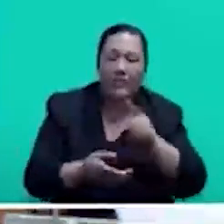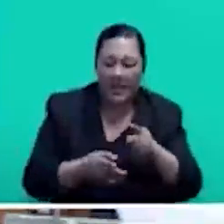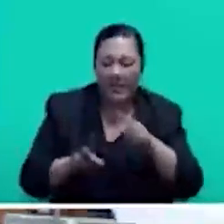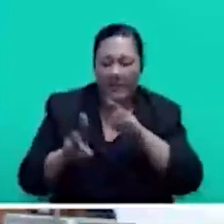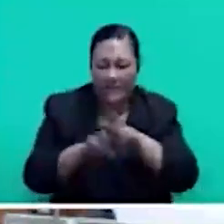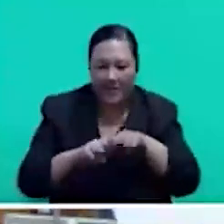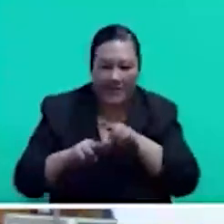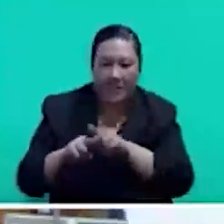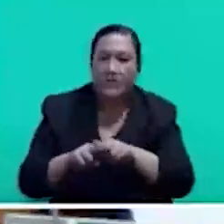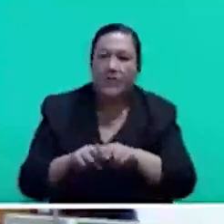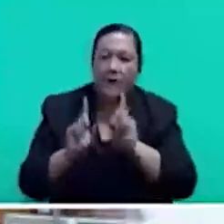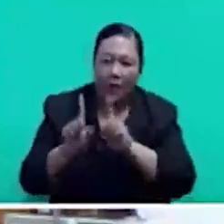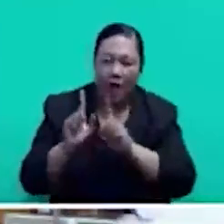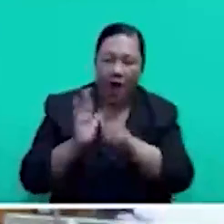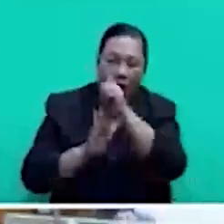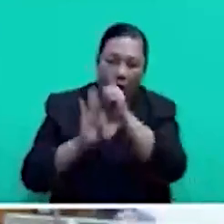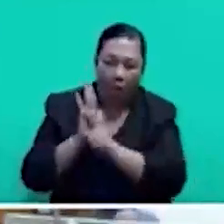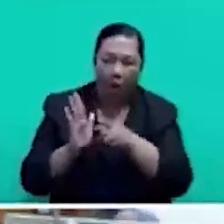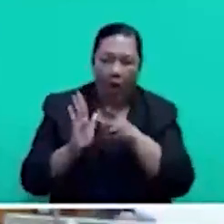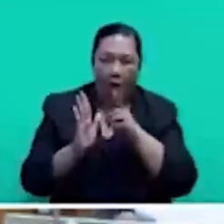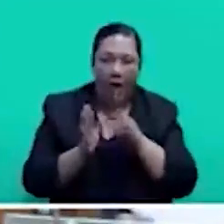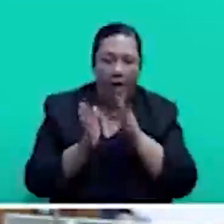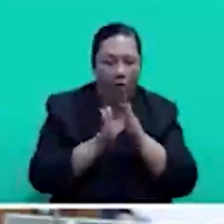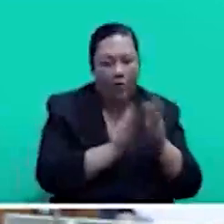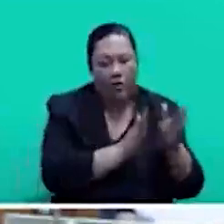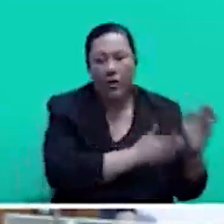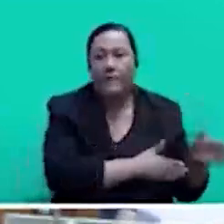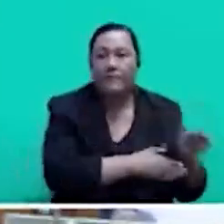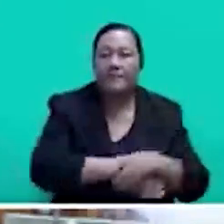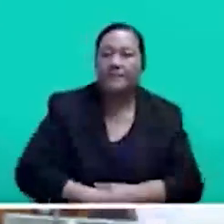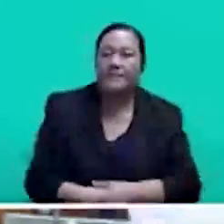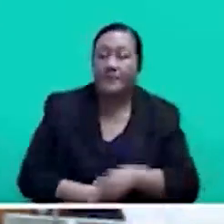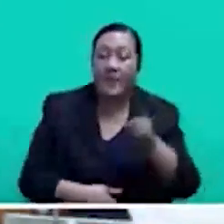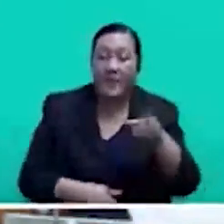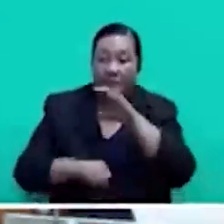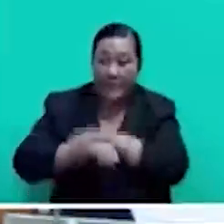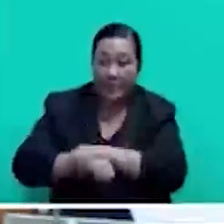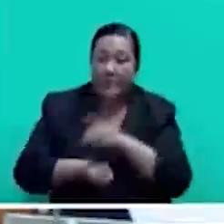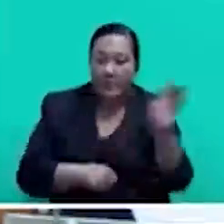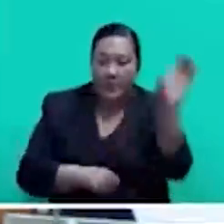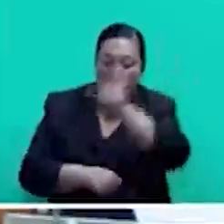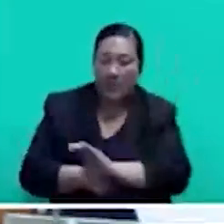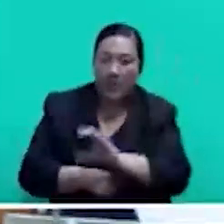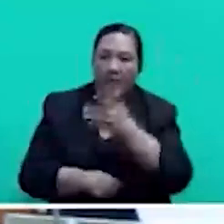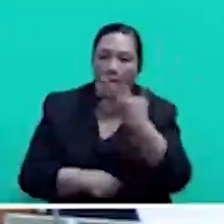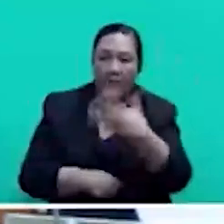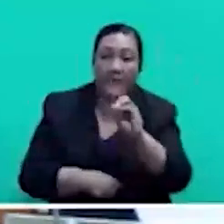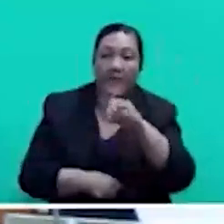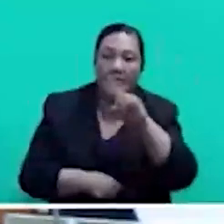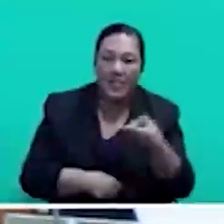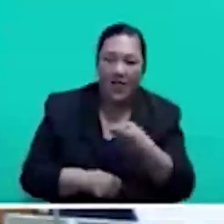order. As part of the security and defence review, the Fiji Police Force has been allocated